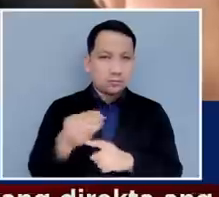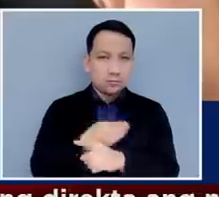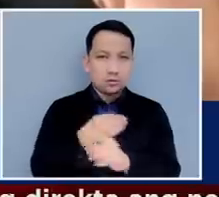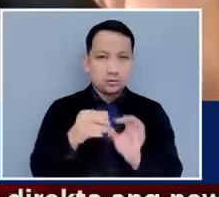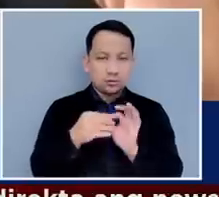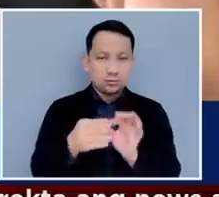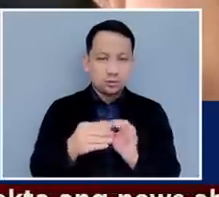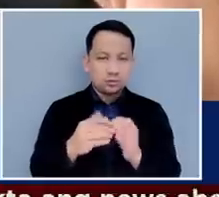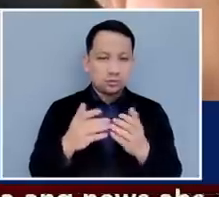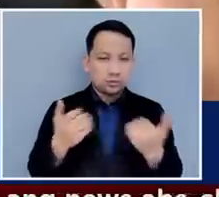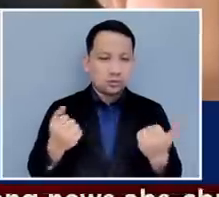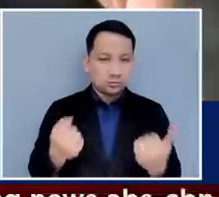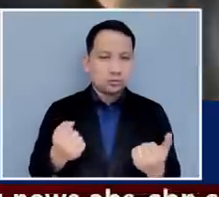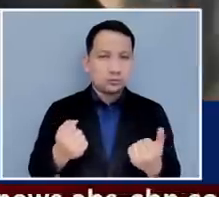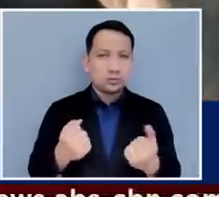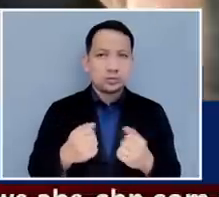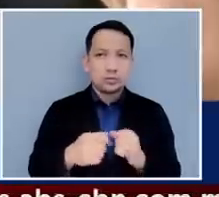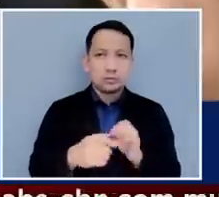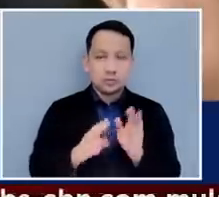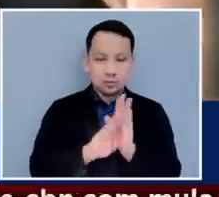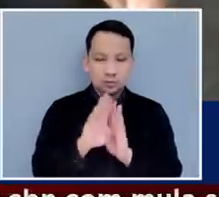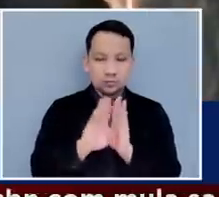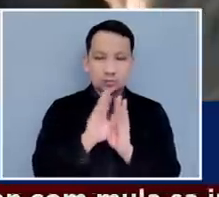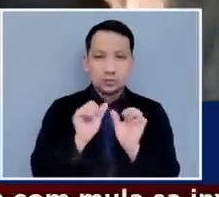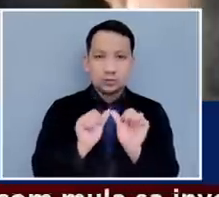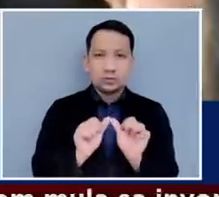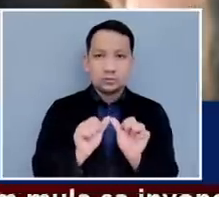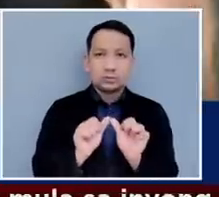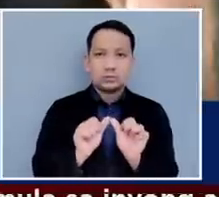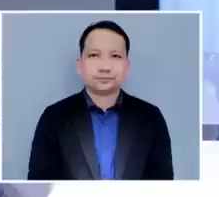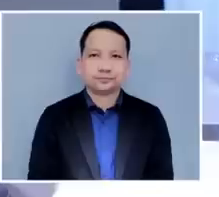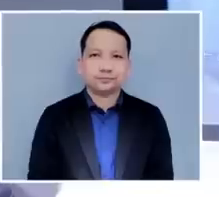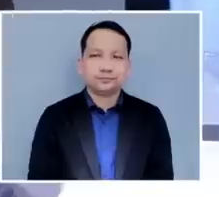and our respective development and rejuvenation.